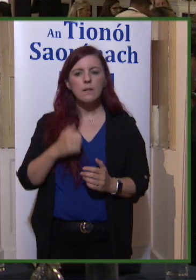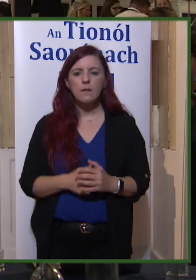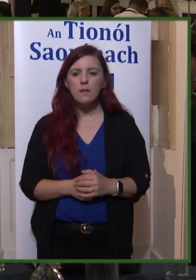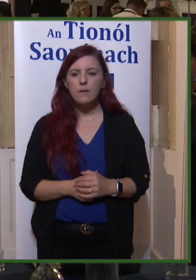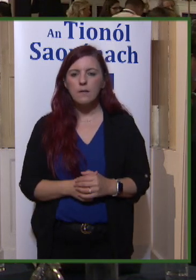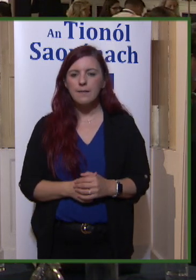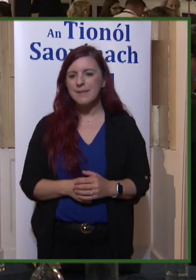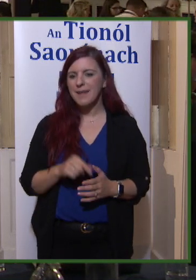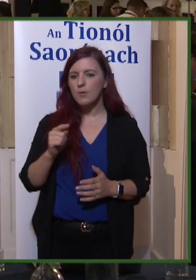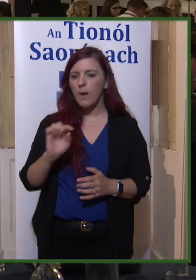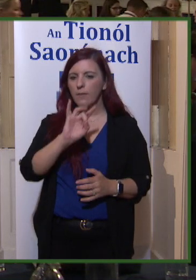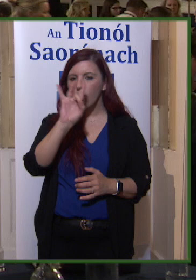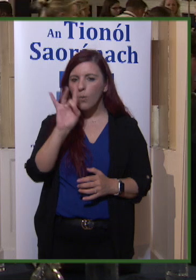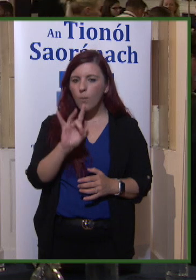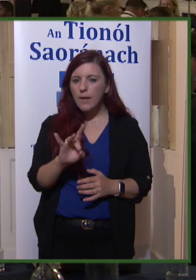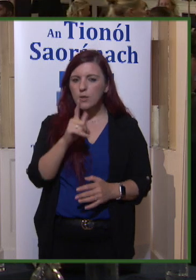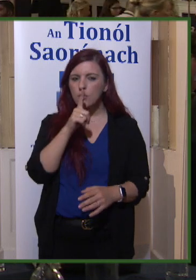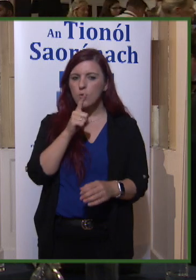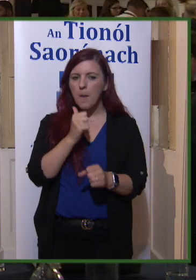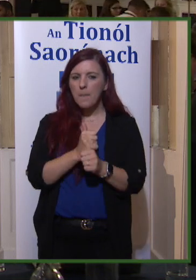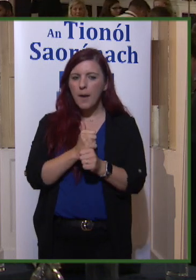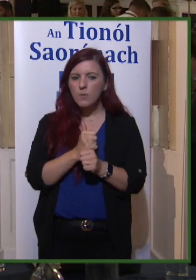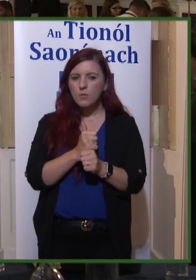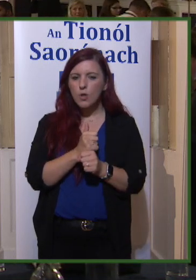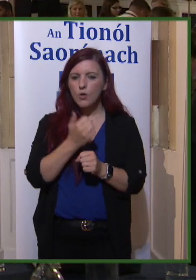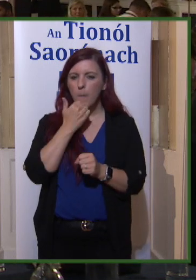question about ballot paper number 3.